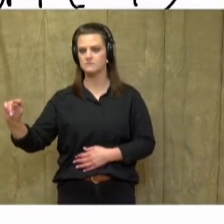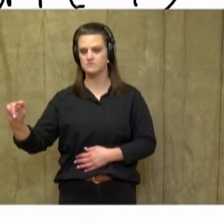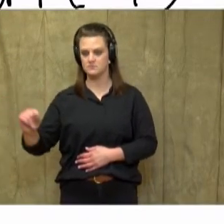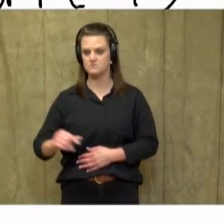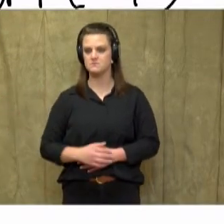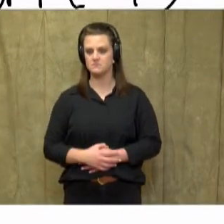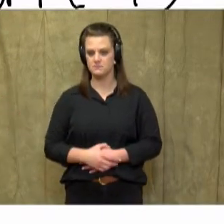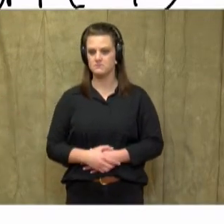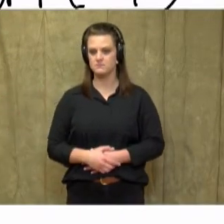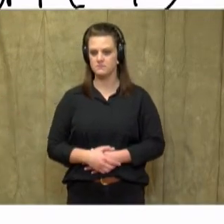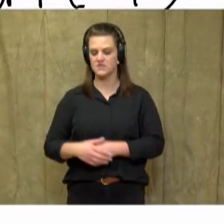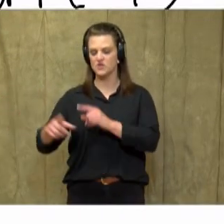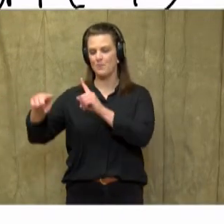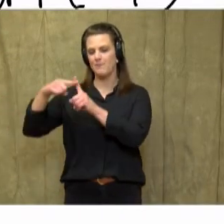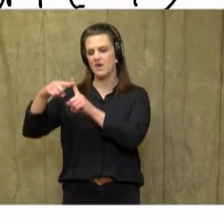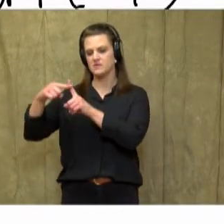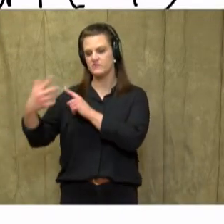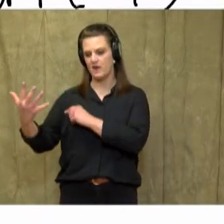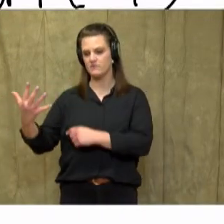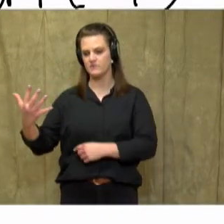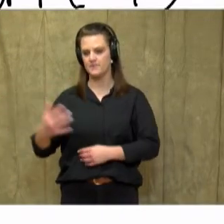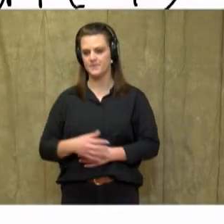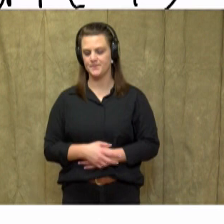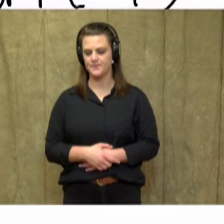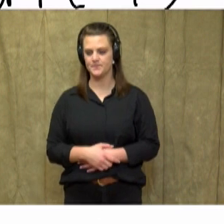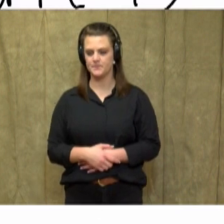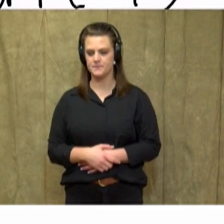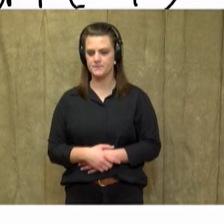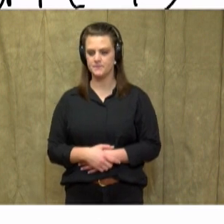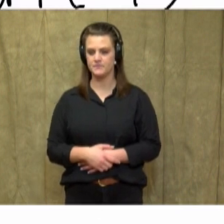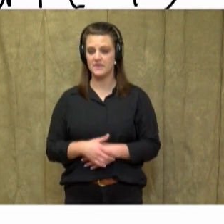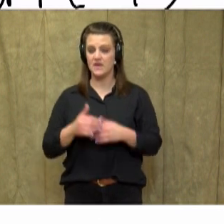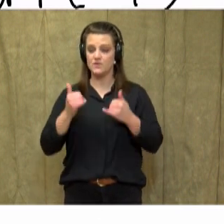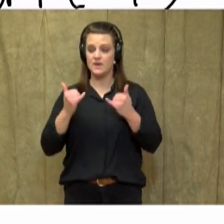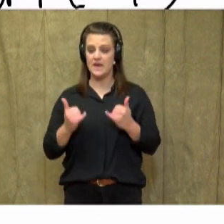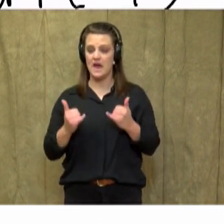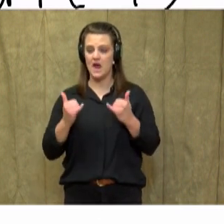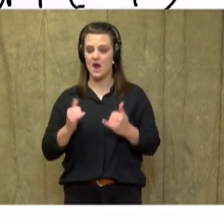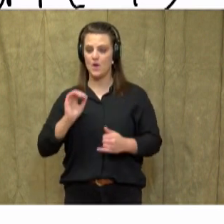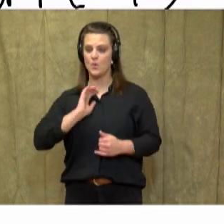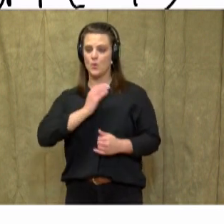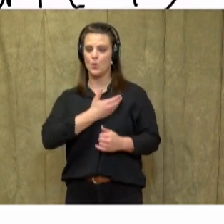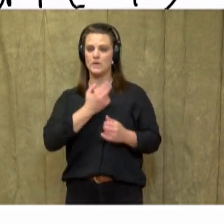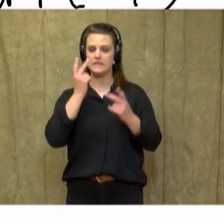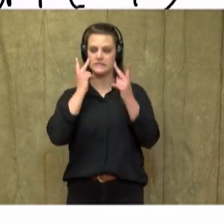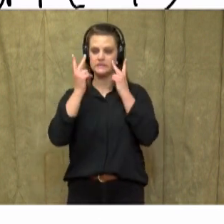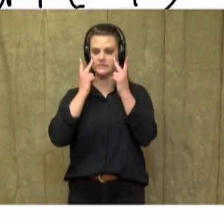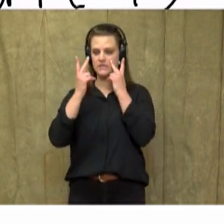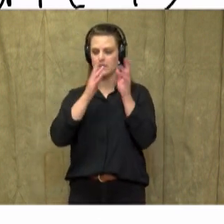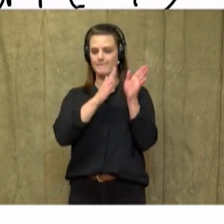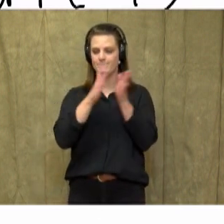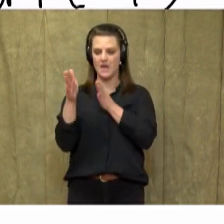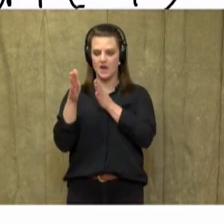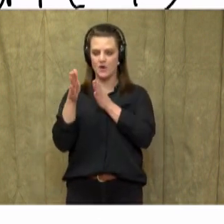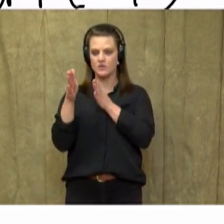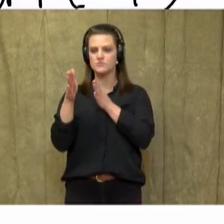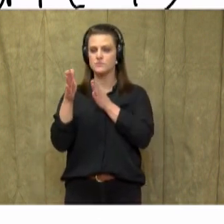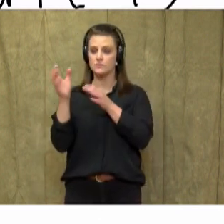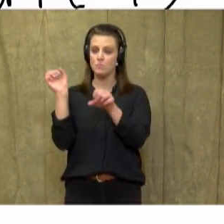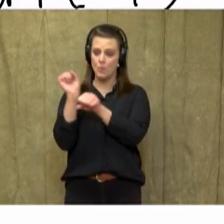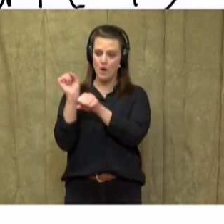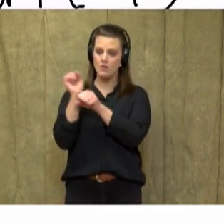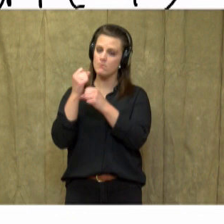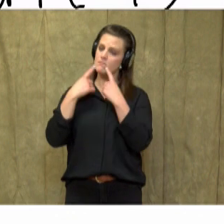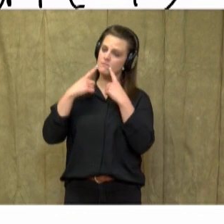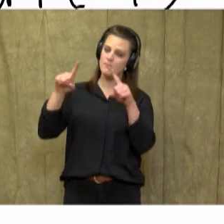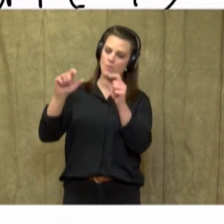right. So we're going to put plus 5. So now we see that patterns can work